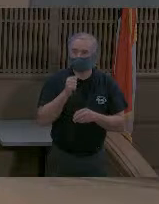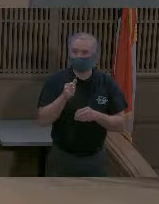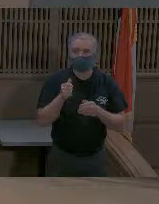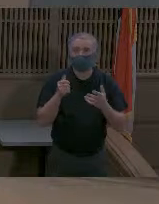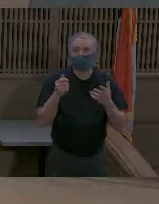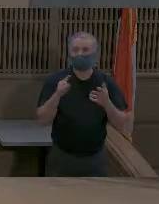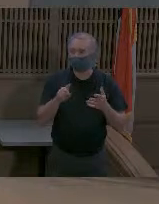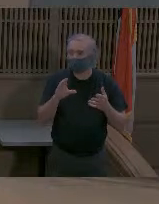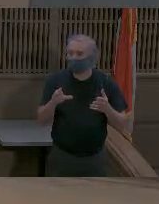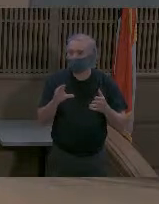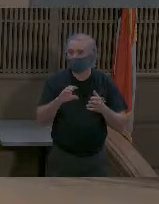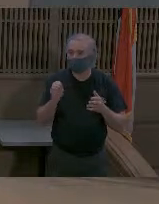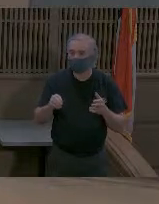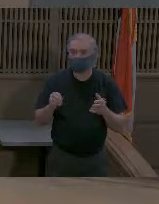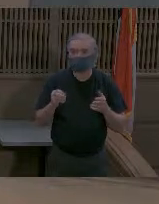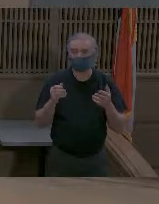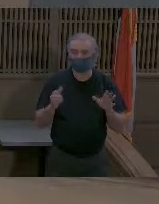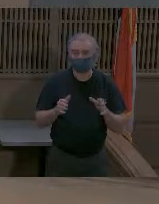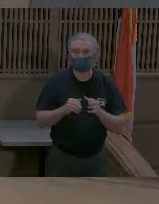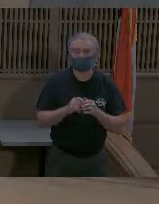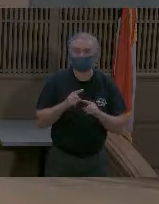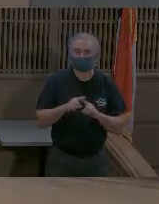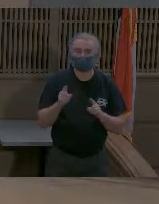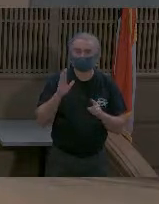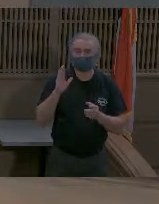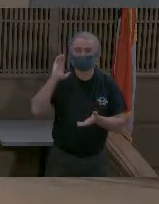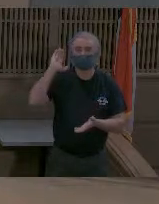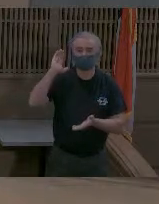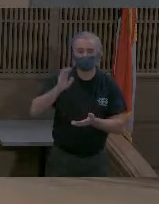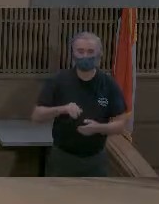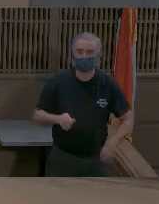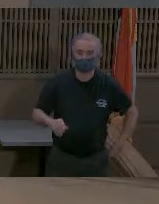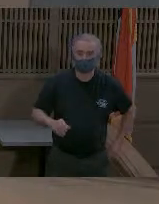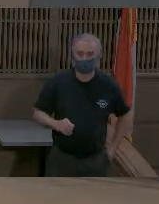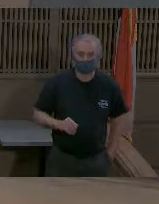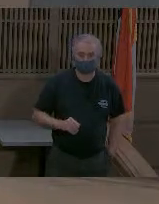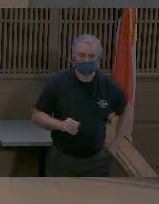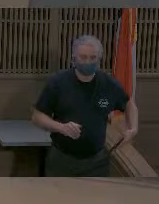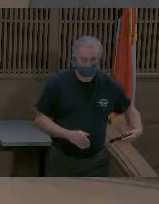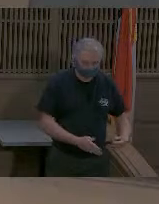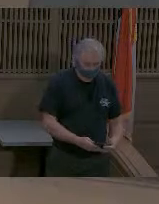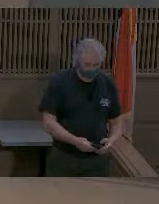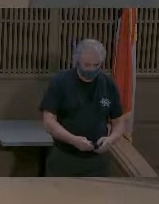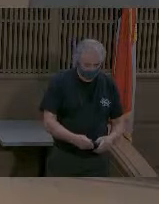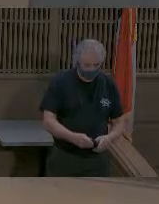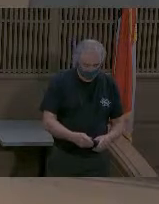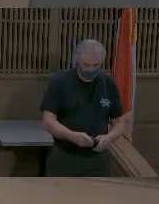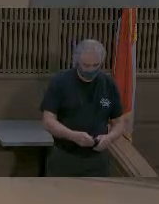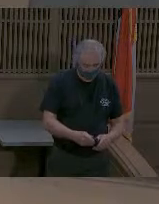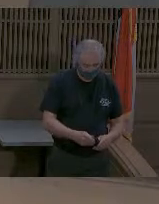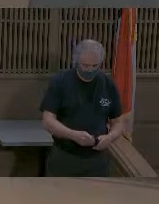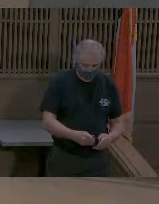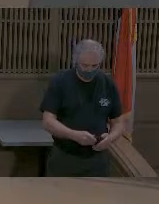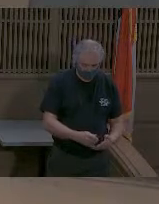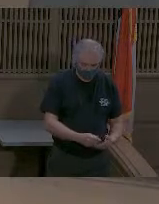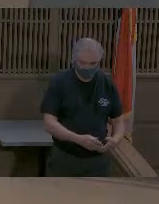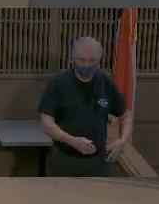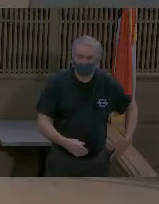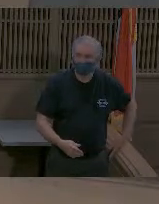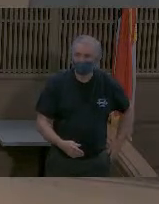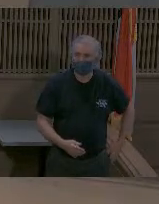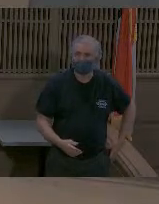will reduce your risk of getting the virus. And if you do get the virus, it will reduce the severity of your